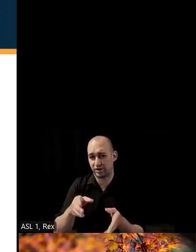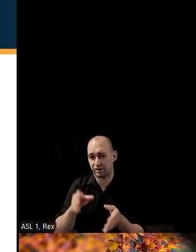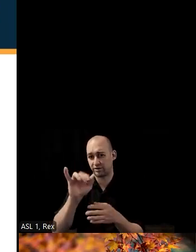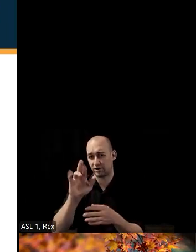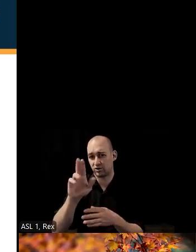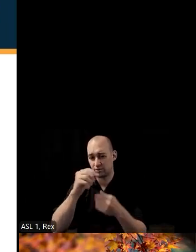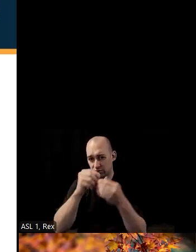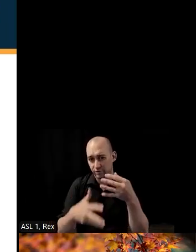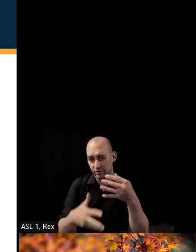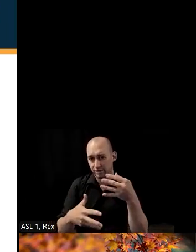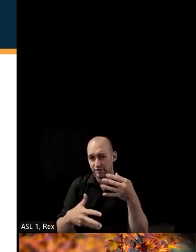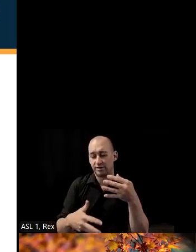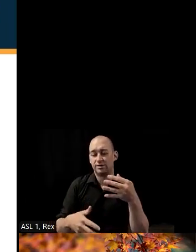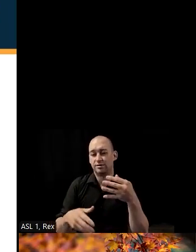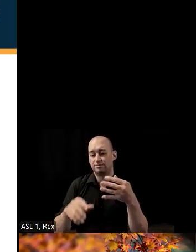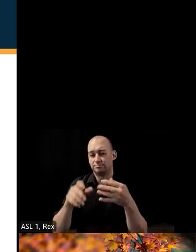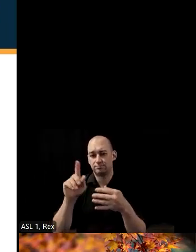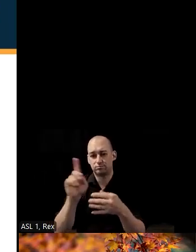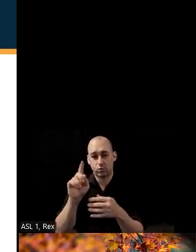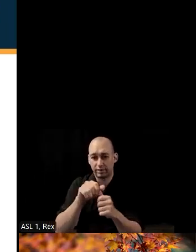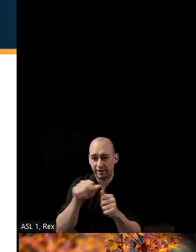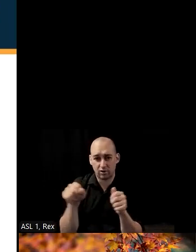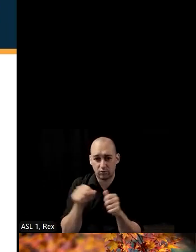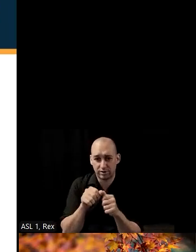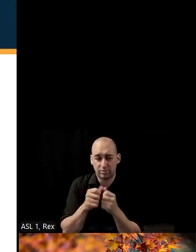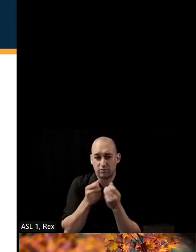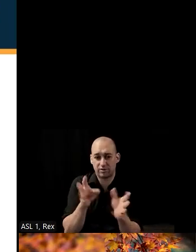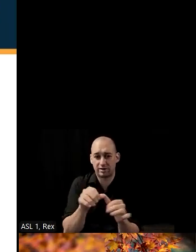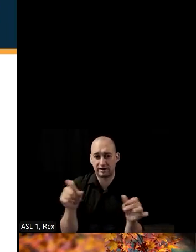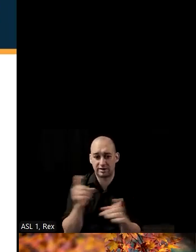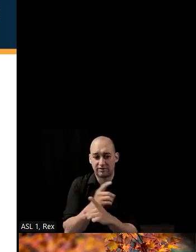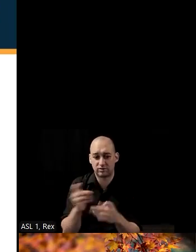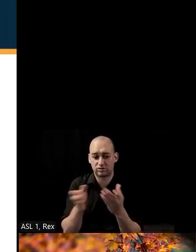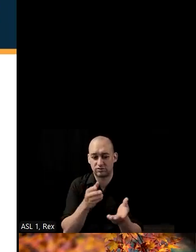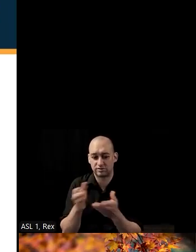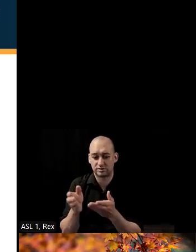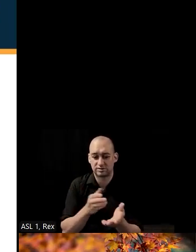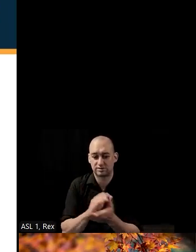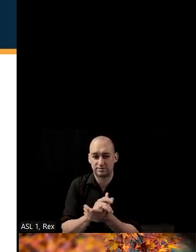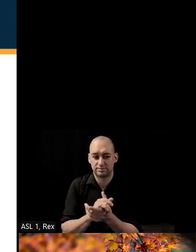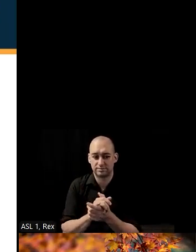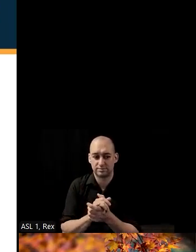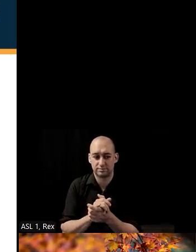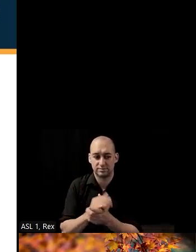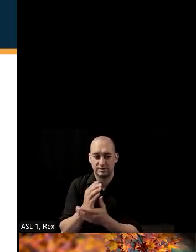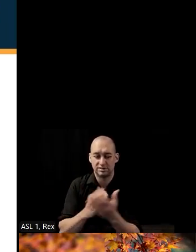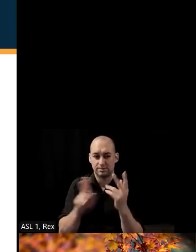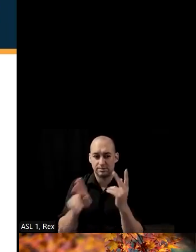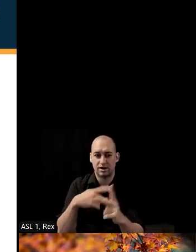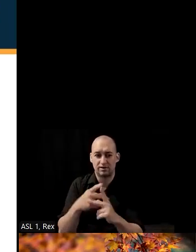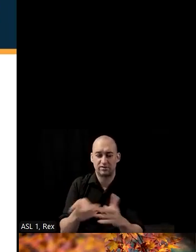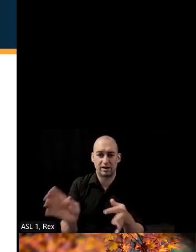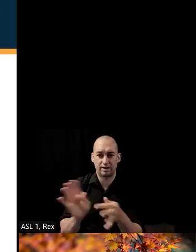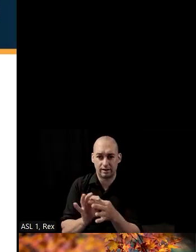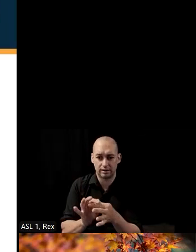of providers in your area that could provide different services and supports to you. And then some sort of a contact solution, which could be a